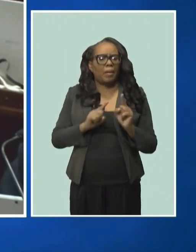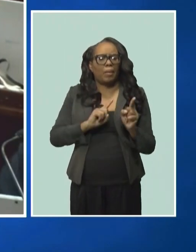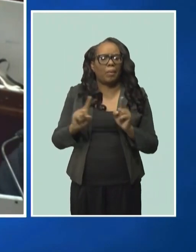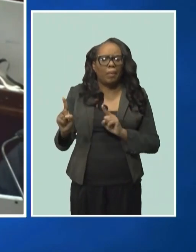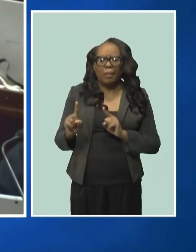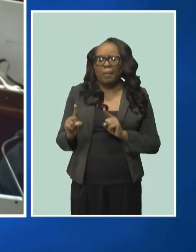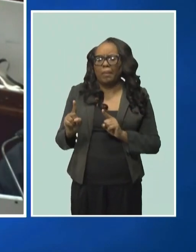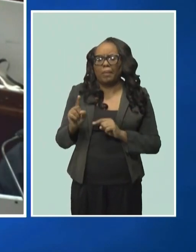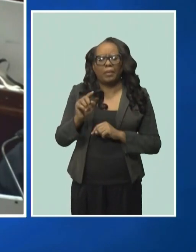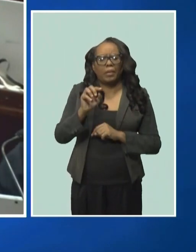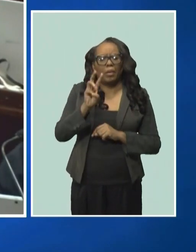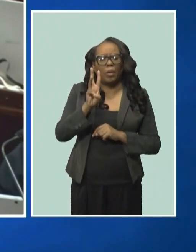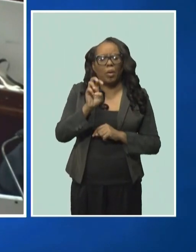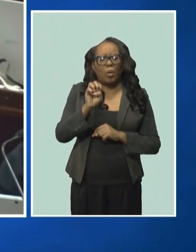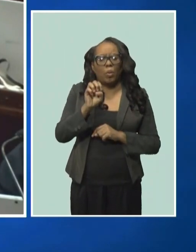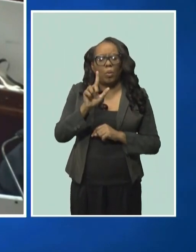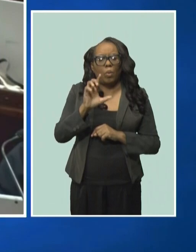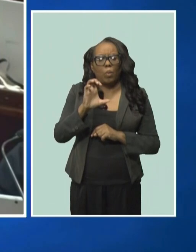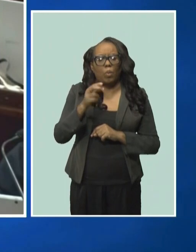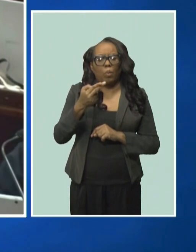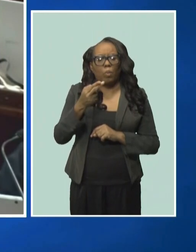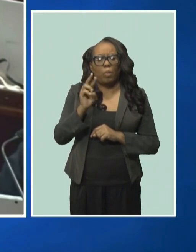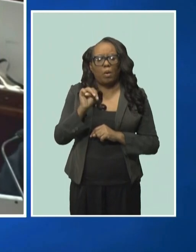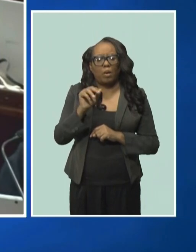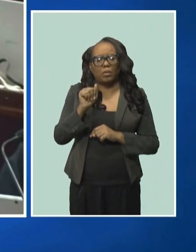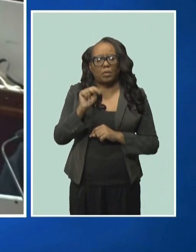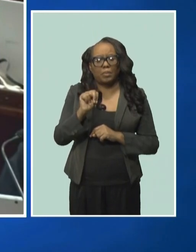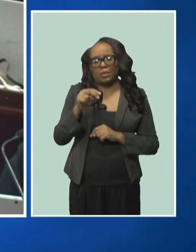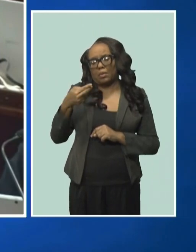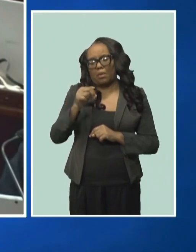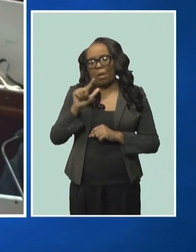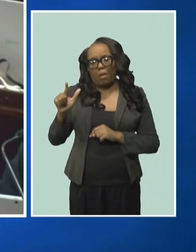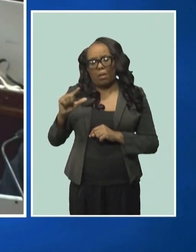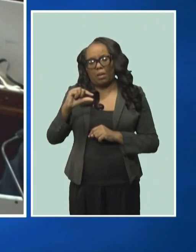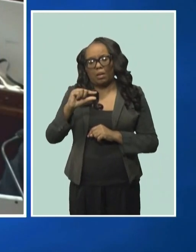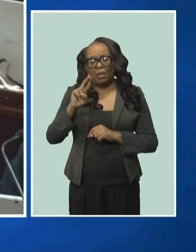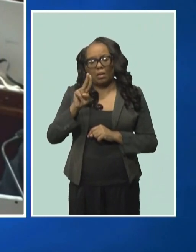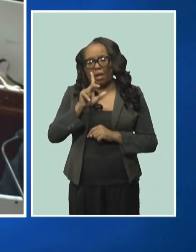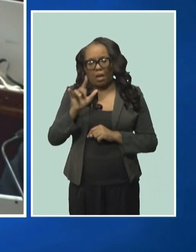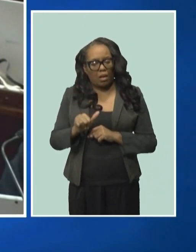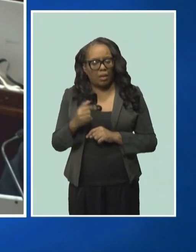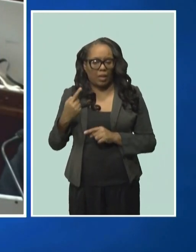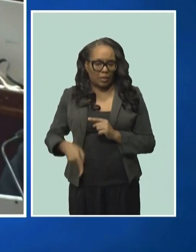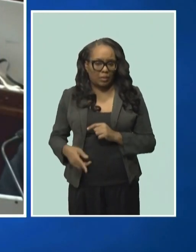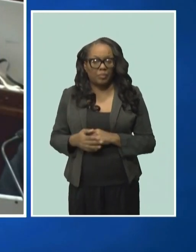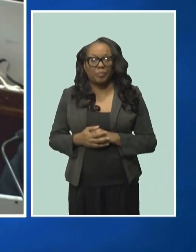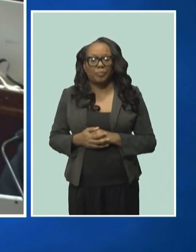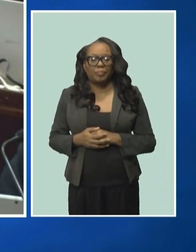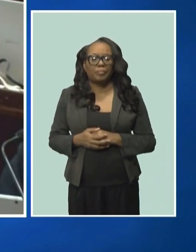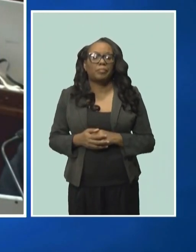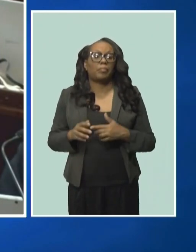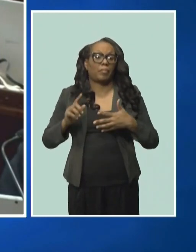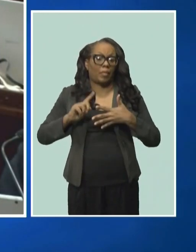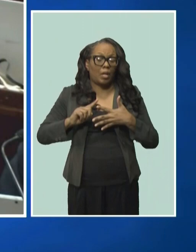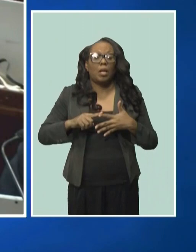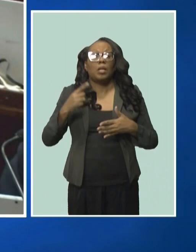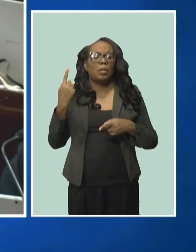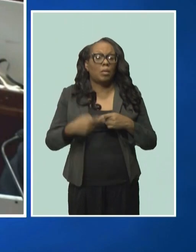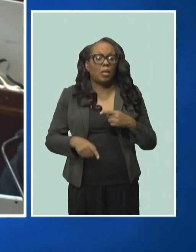we presented as well. They are not supposed to go in neighborhoods